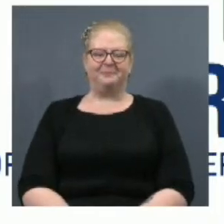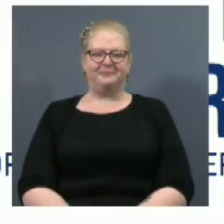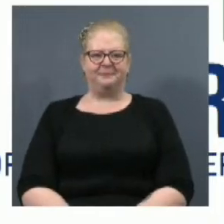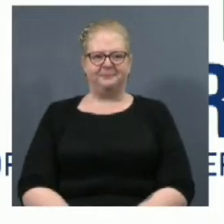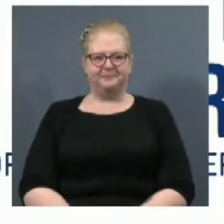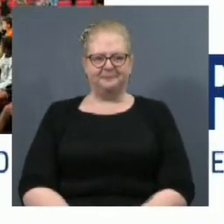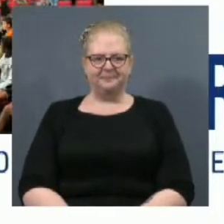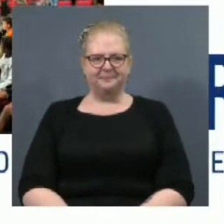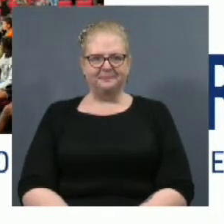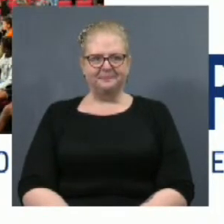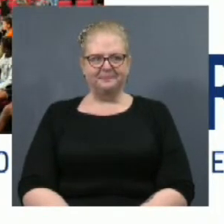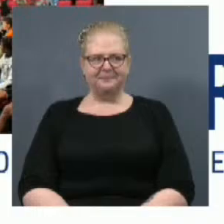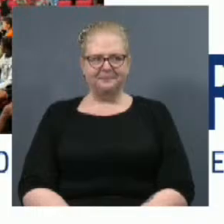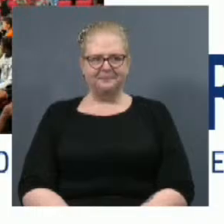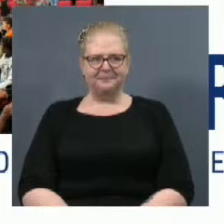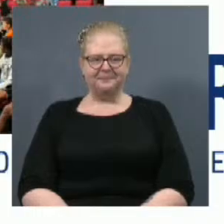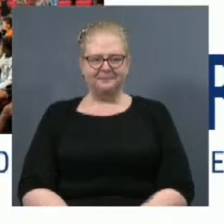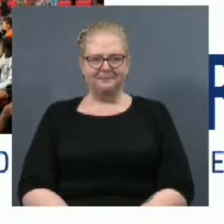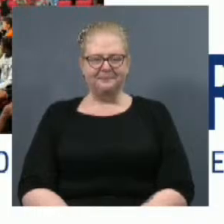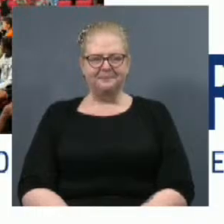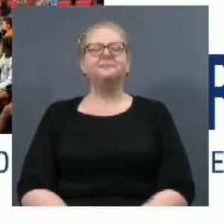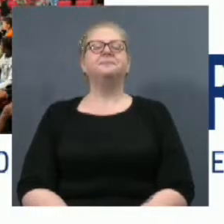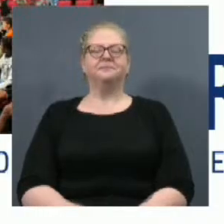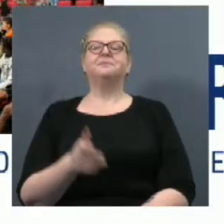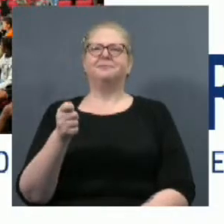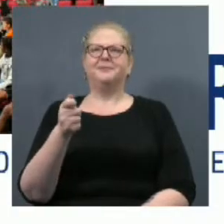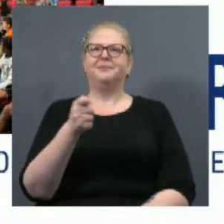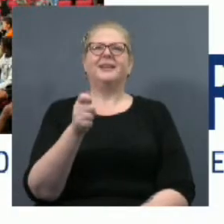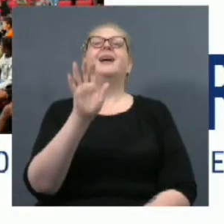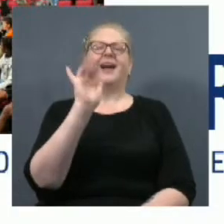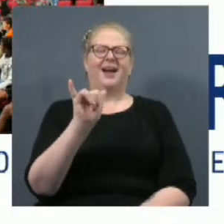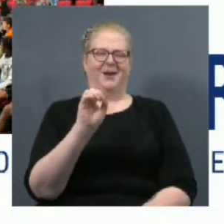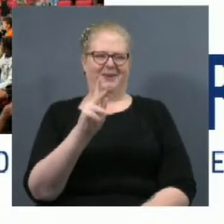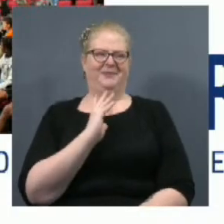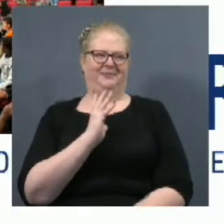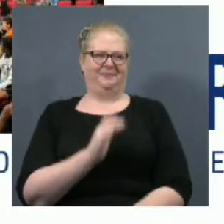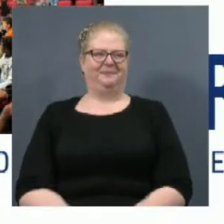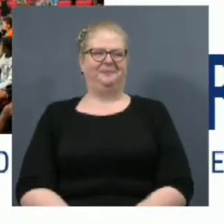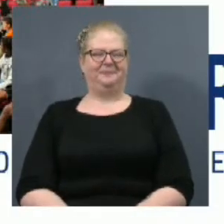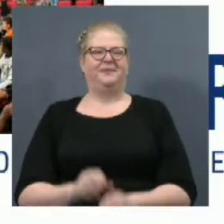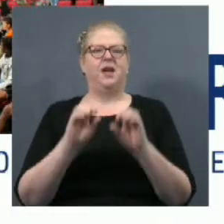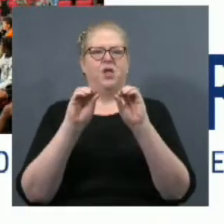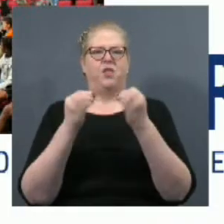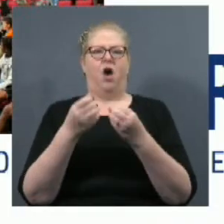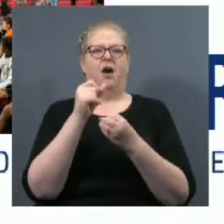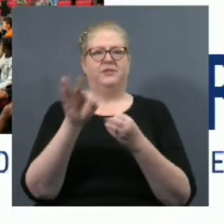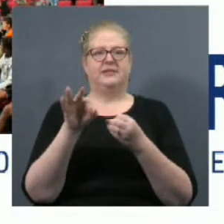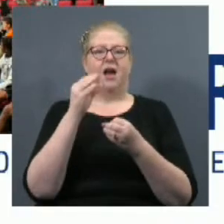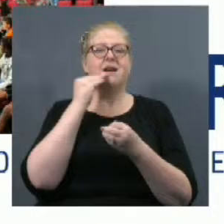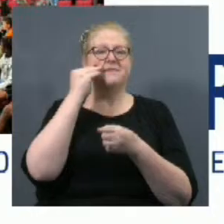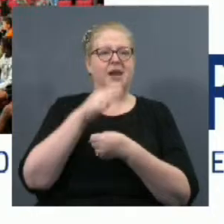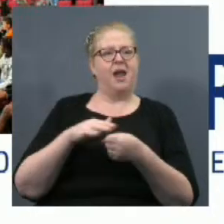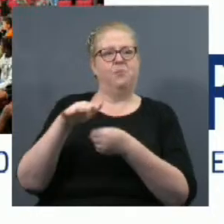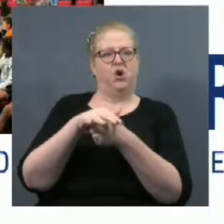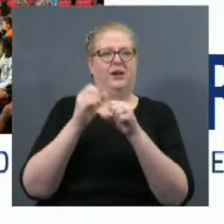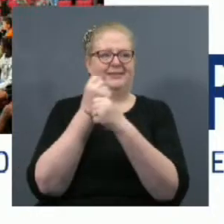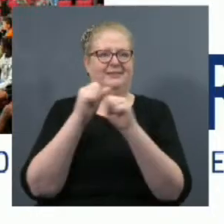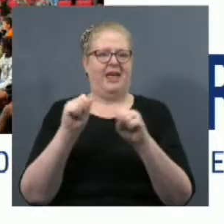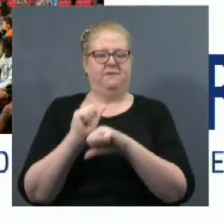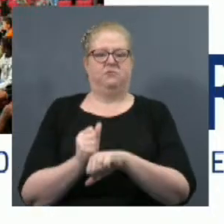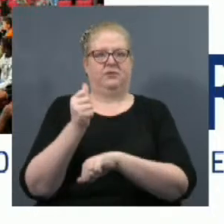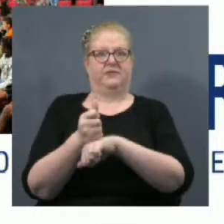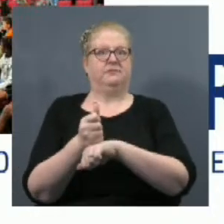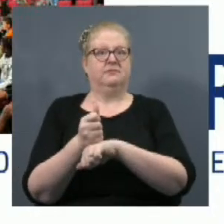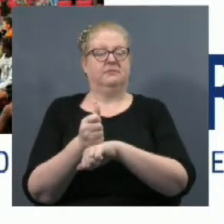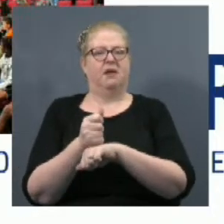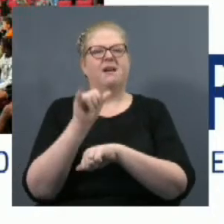I don't know where I should point it. Okay, there we go. The Office of Neighborhood Safety was established, and what that basically looks